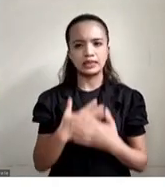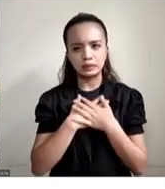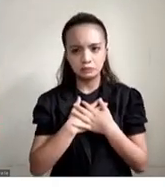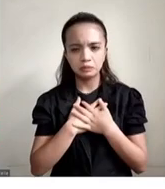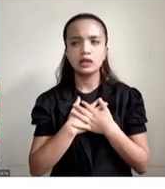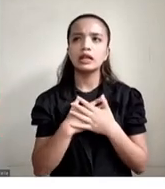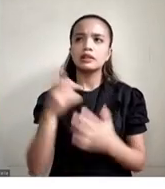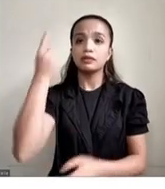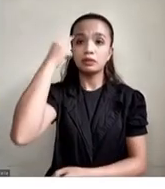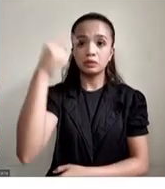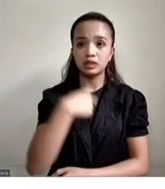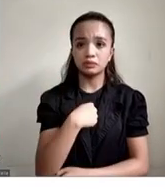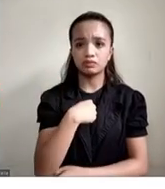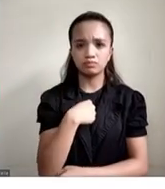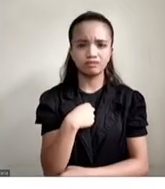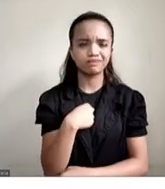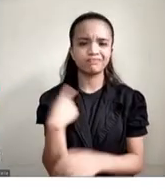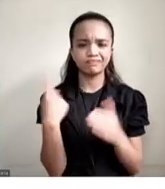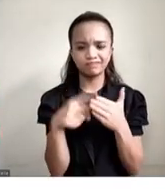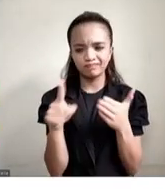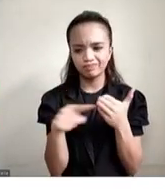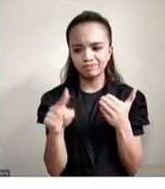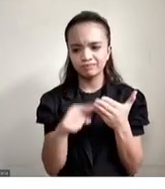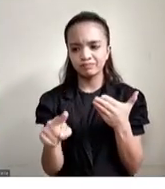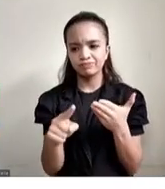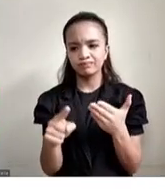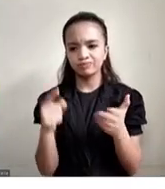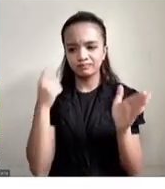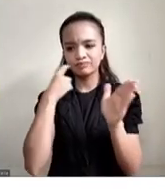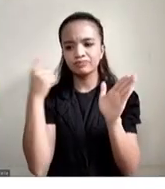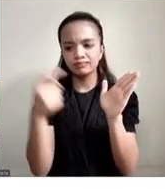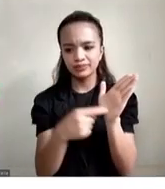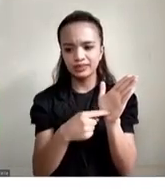a validation and recognition na,